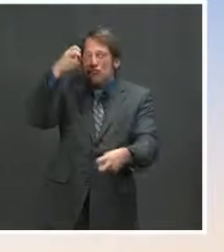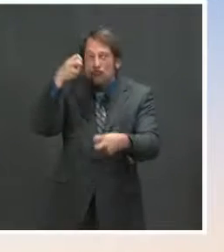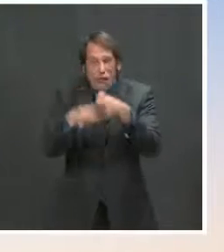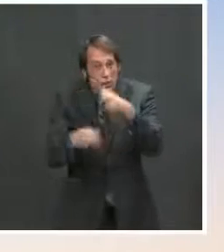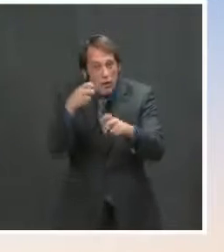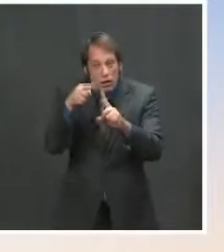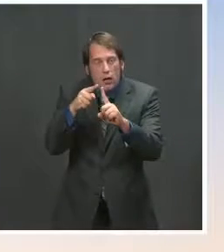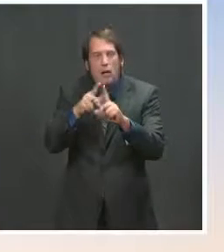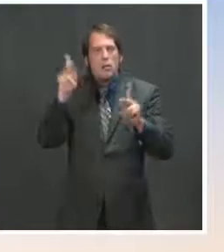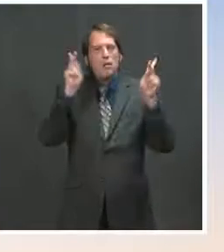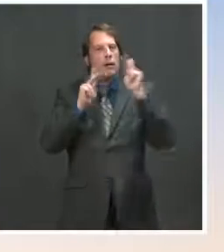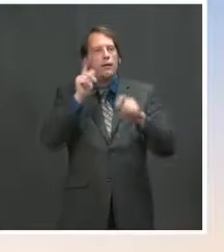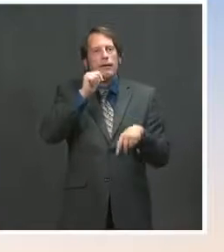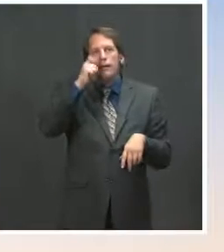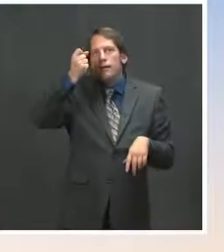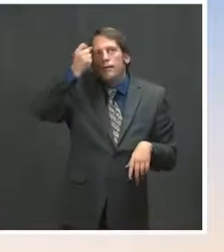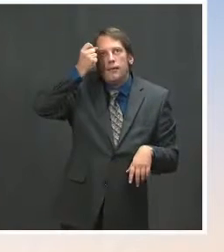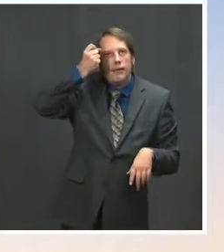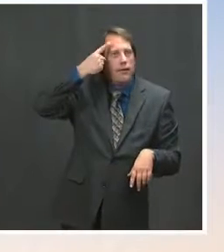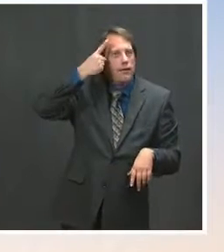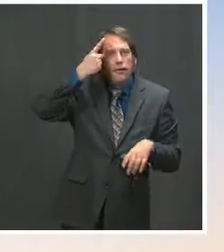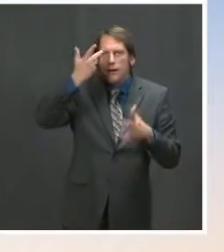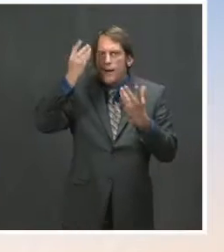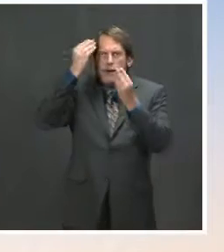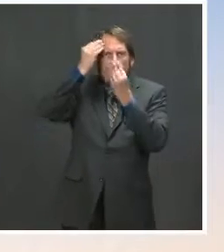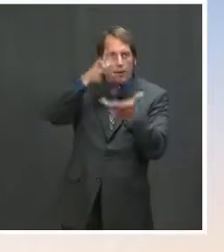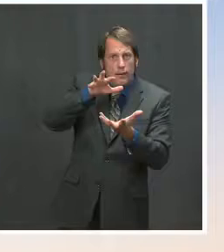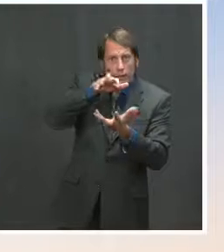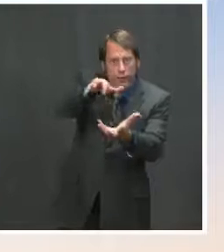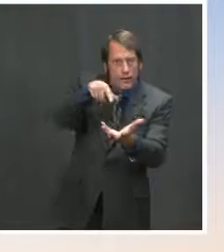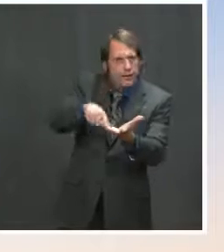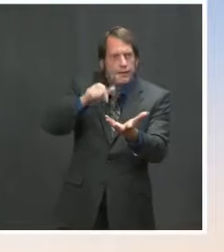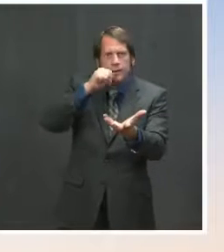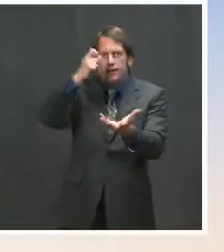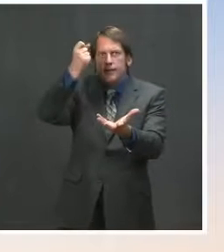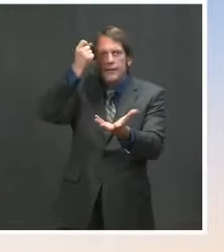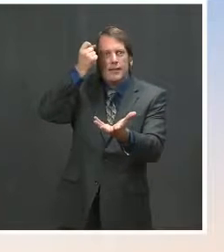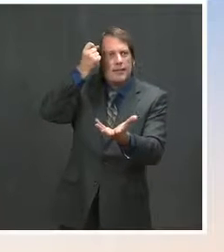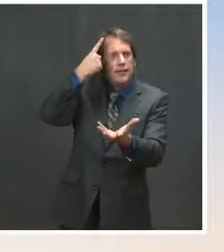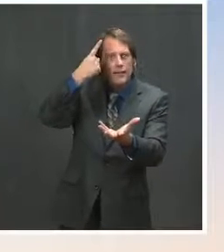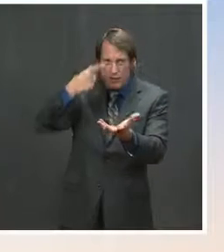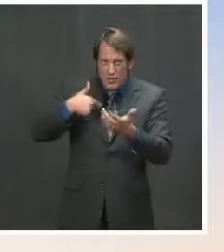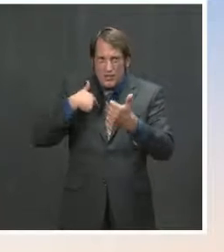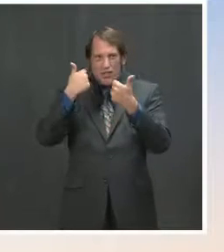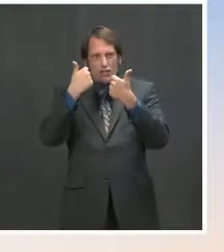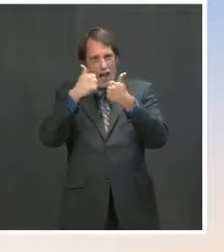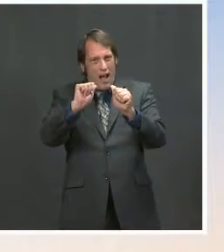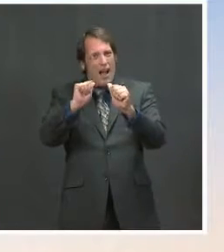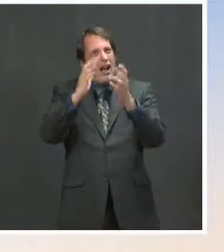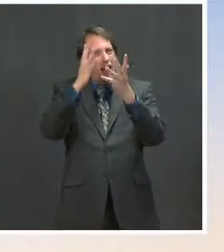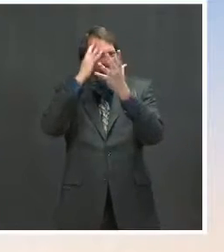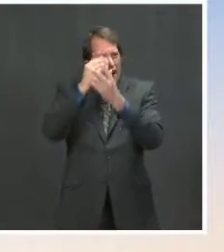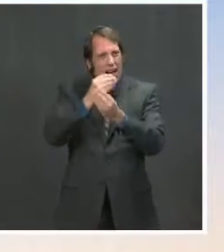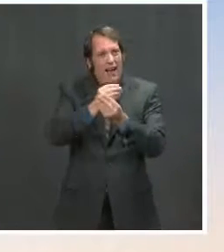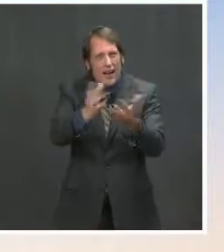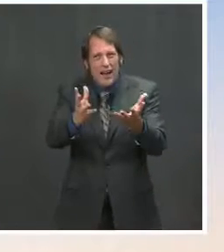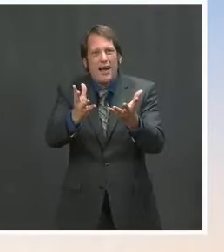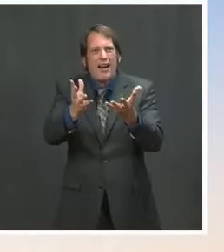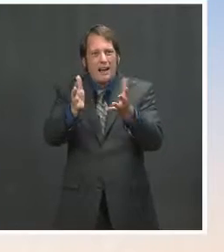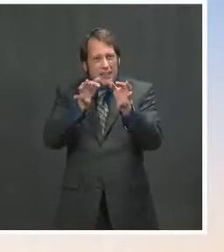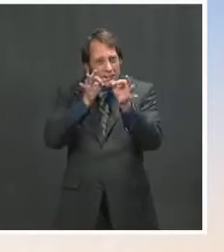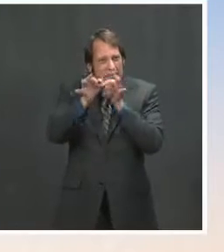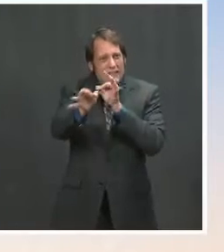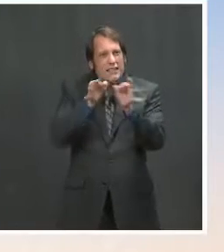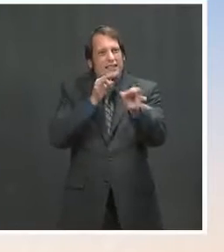the public and weren't conveying what we were trying to project to countries around the world. And it's incumbent upon us to make sure there's